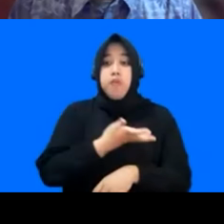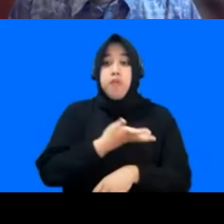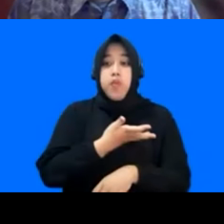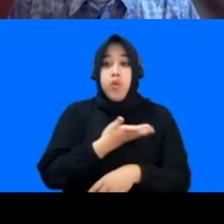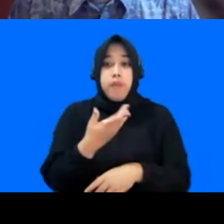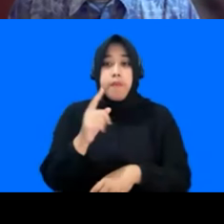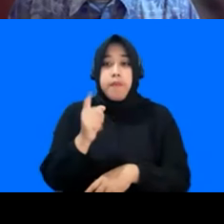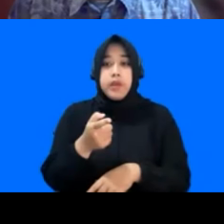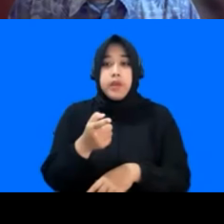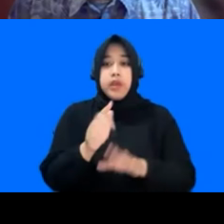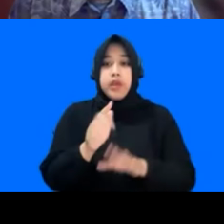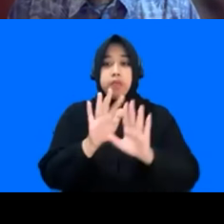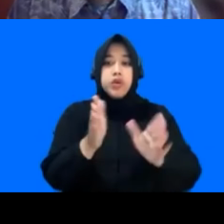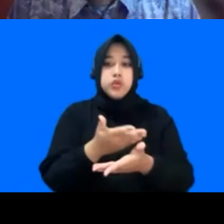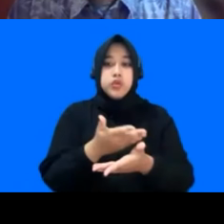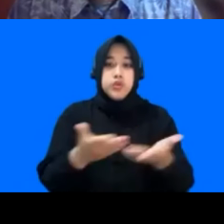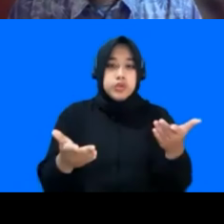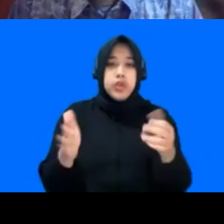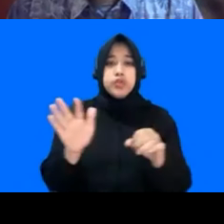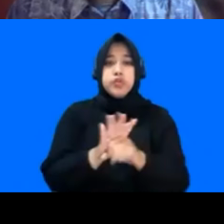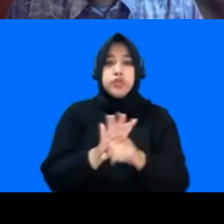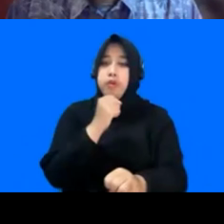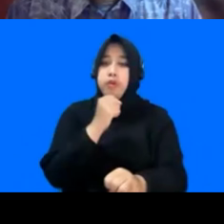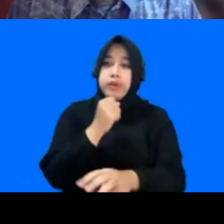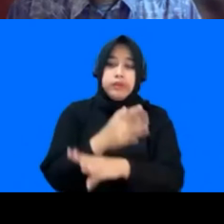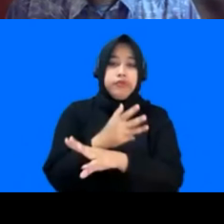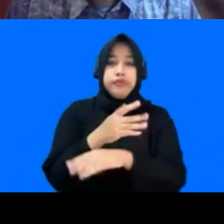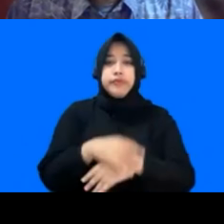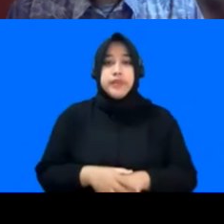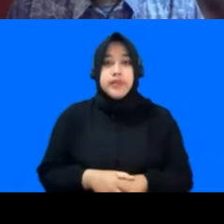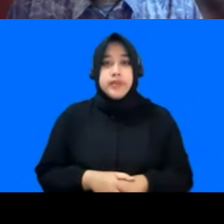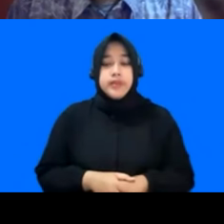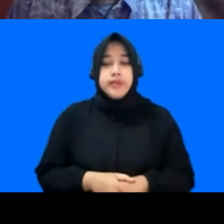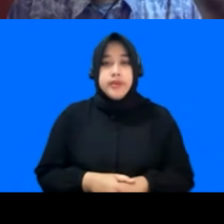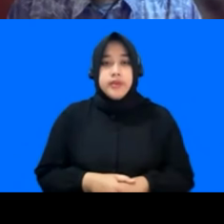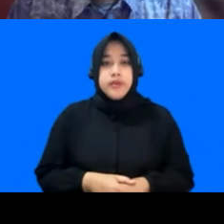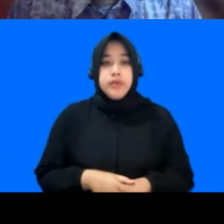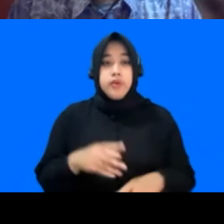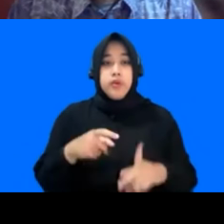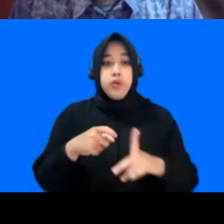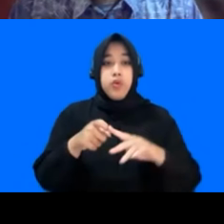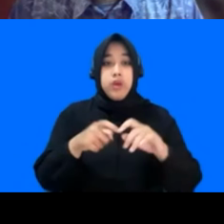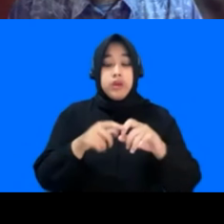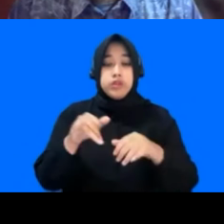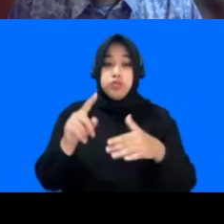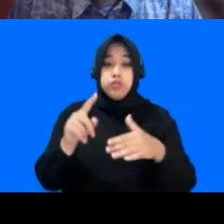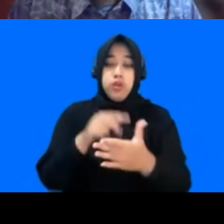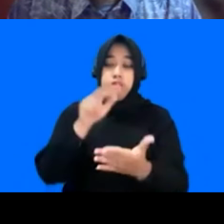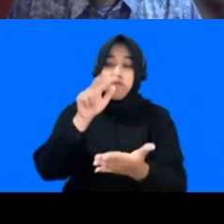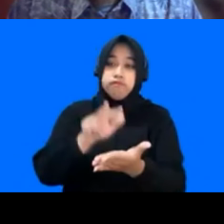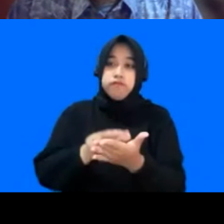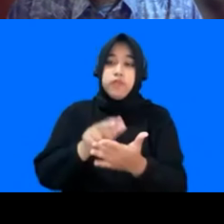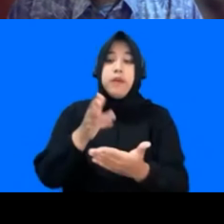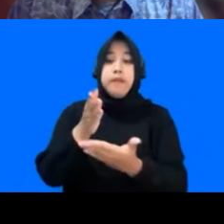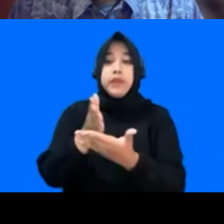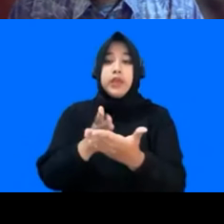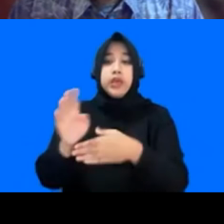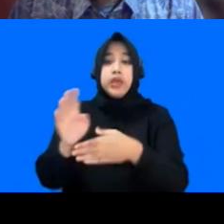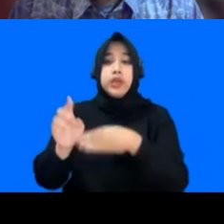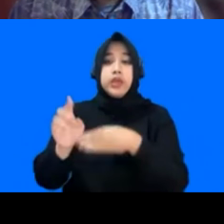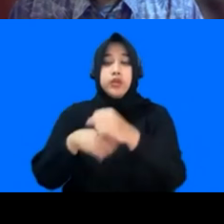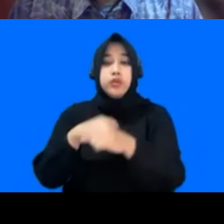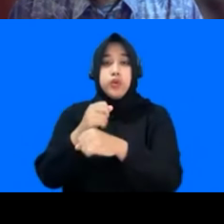the time the coalition was launched in mid-2020, we have used both Facebook and Twitter as